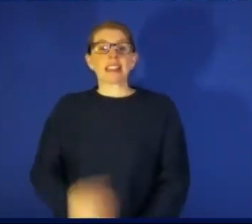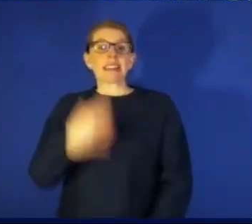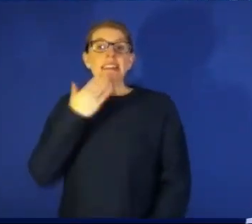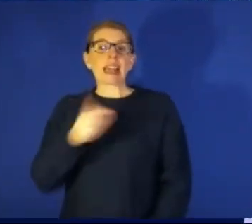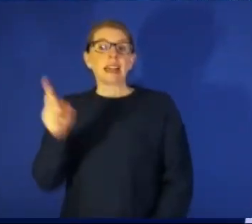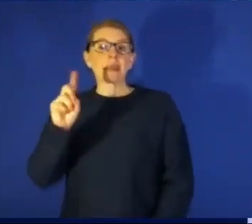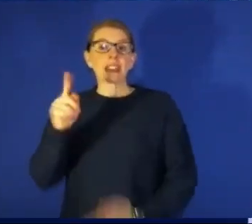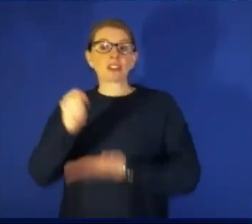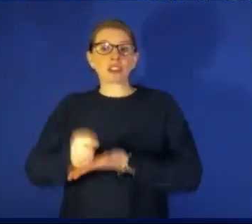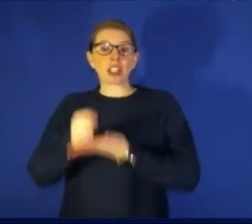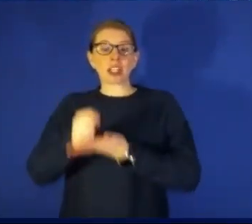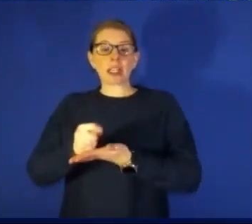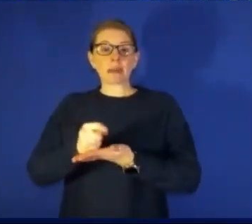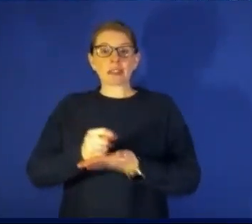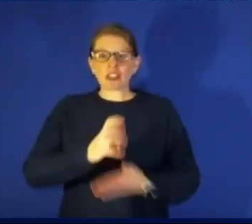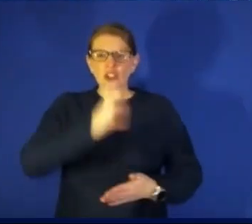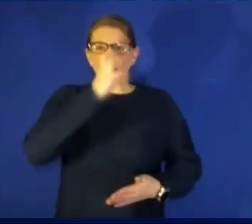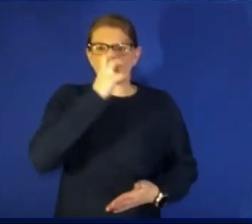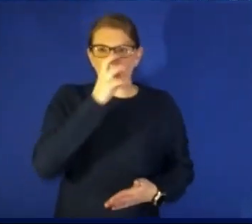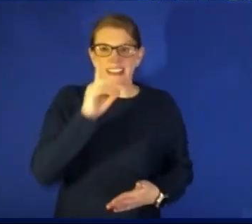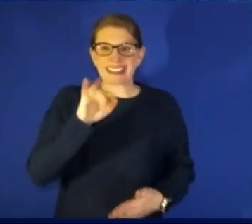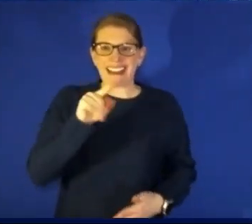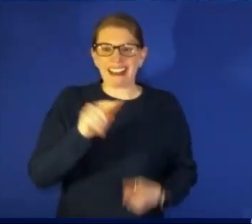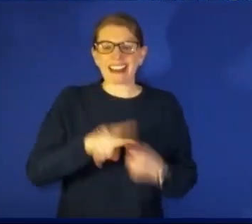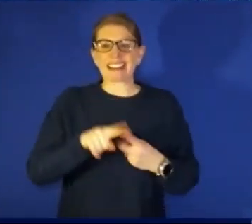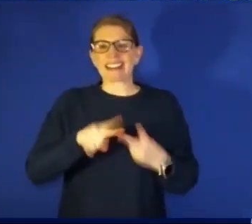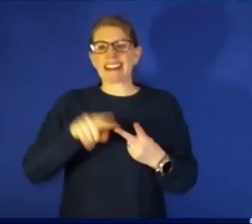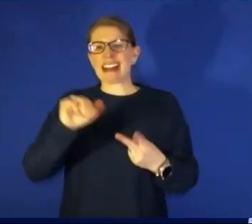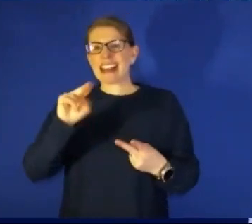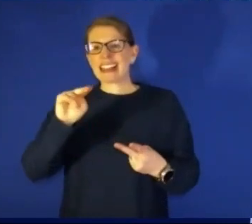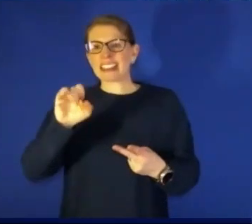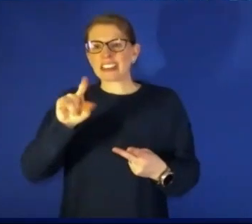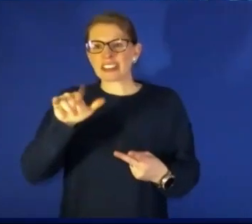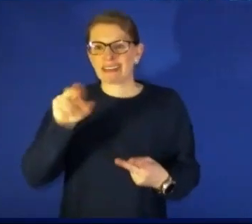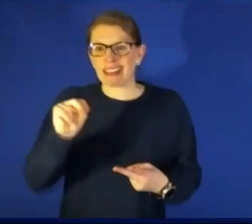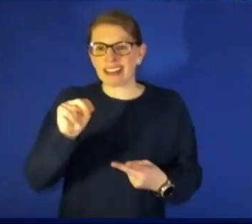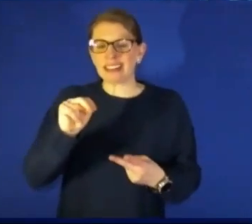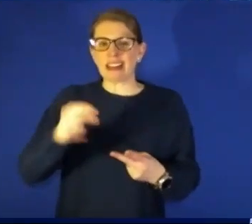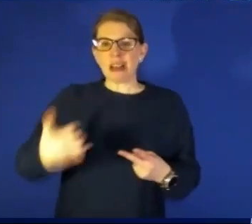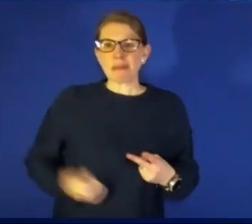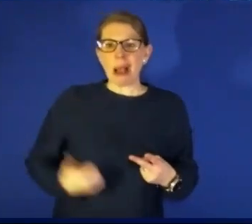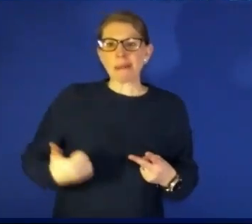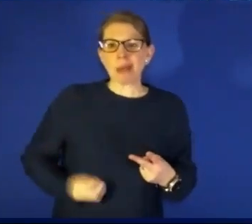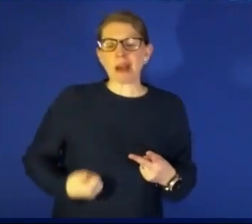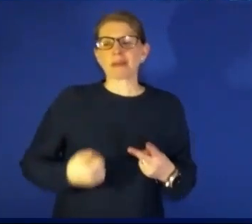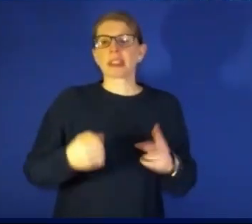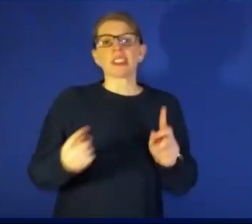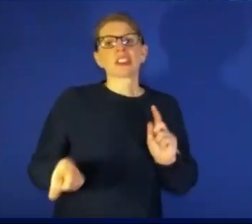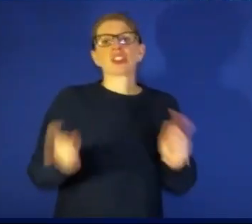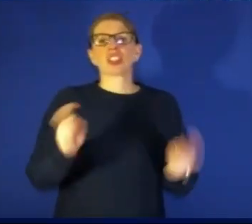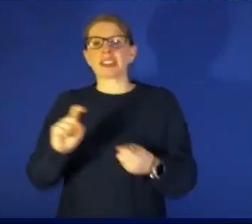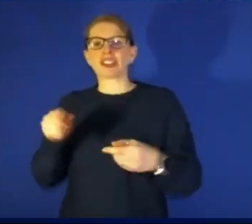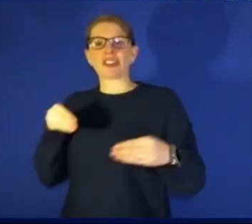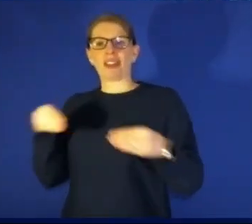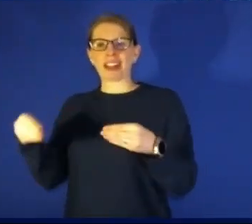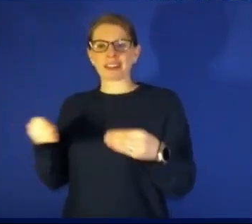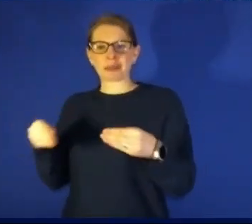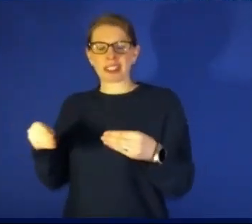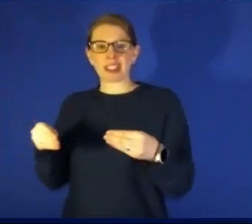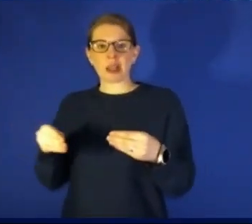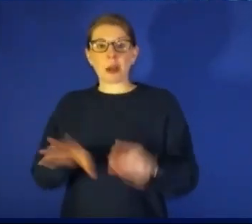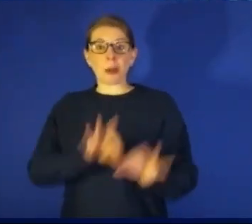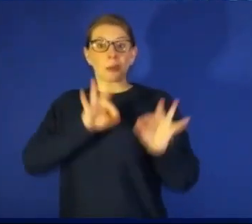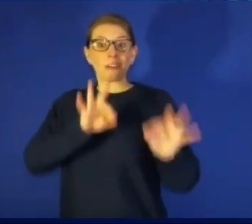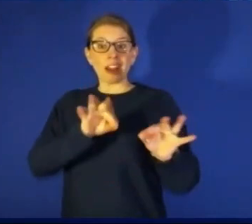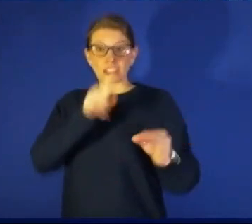from rigid diets and rigid insulin doses to flexibility. And I think the old saying that perfection is the enemy